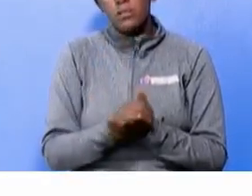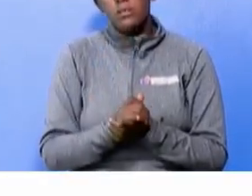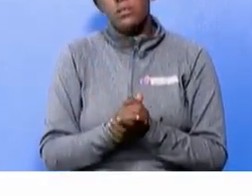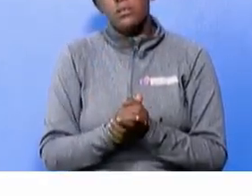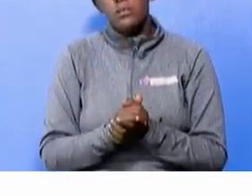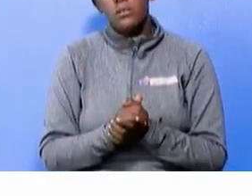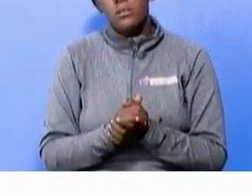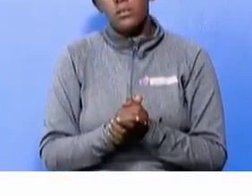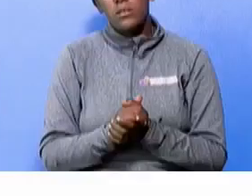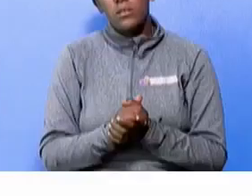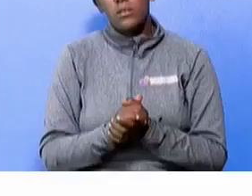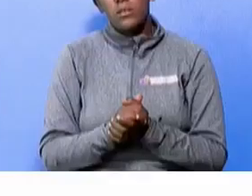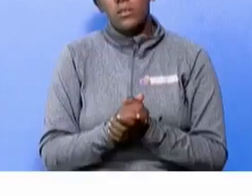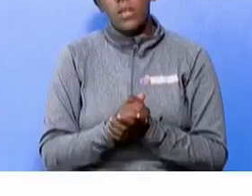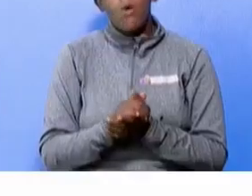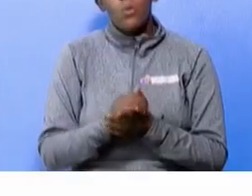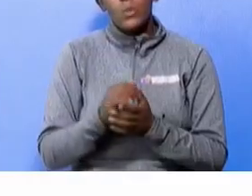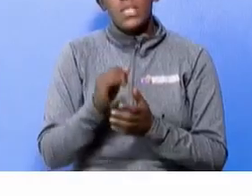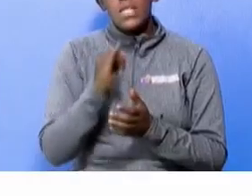book